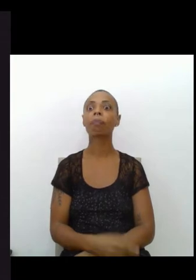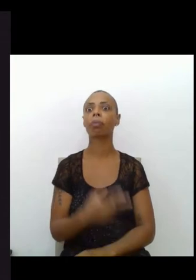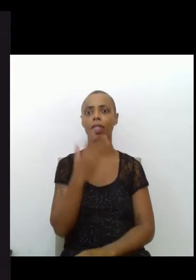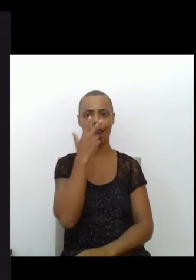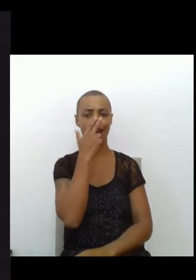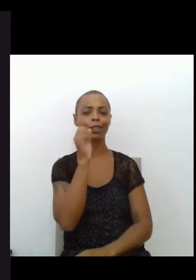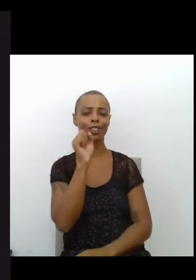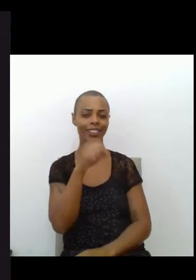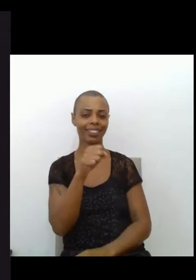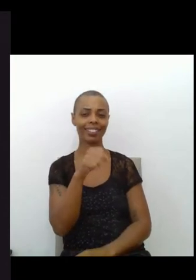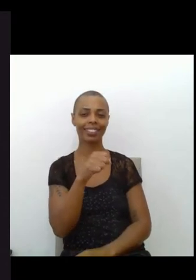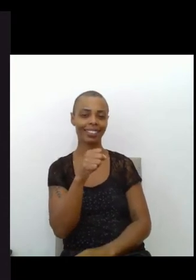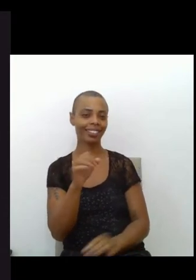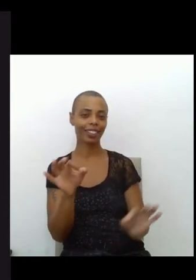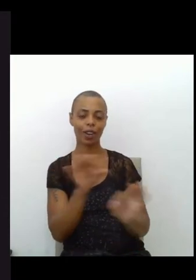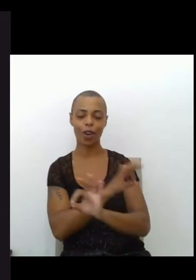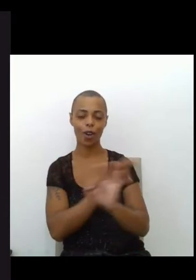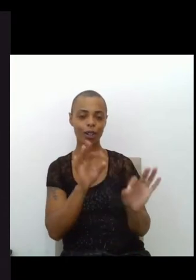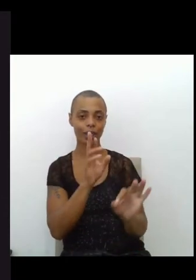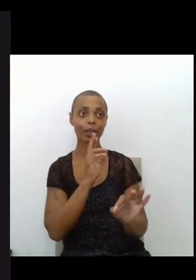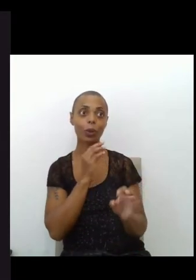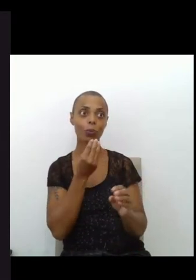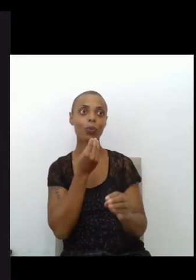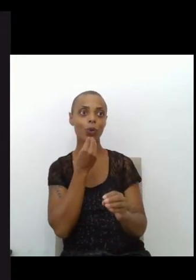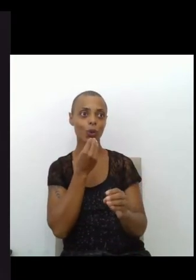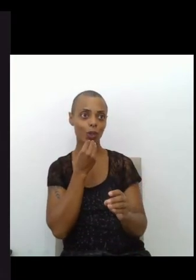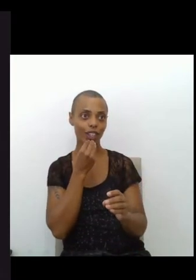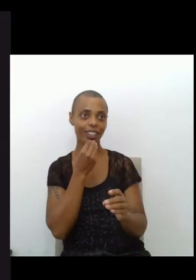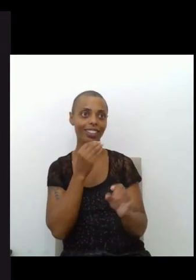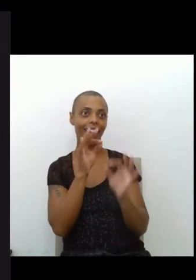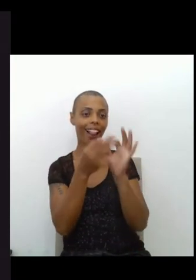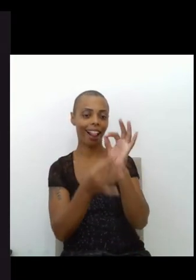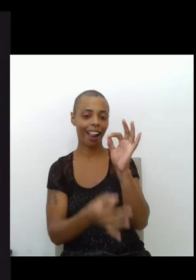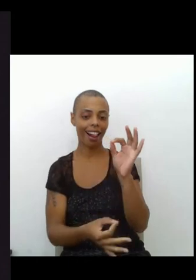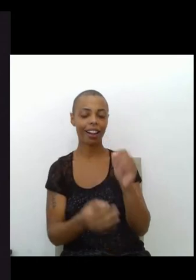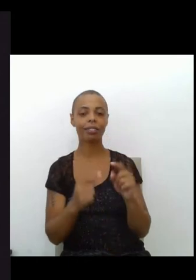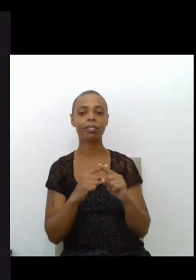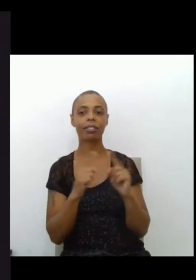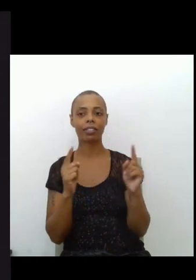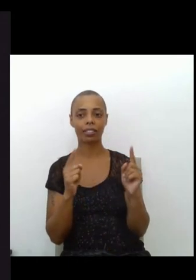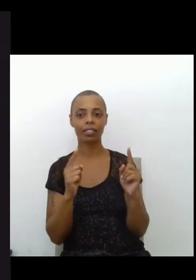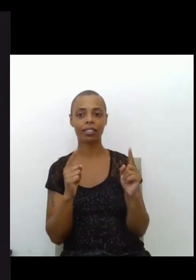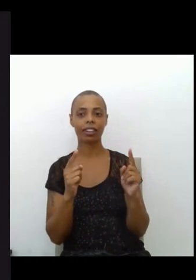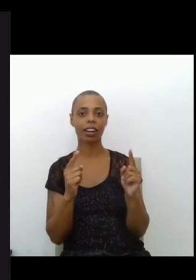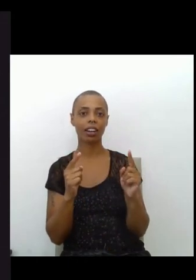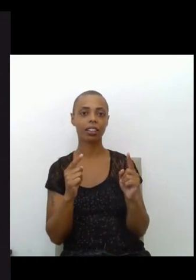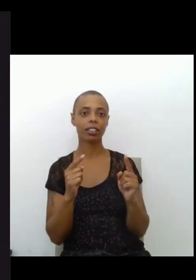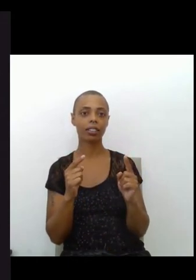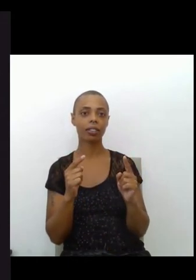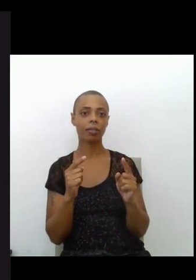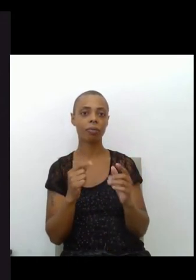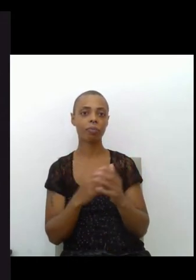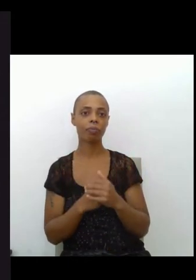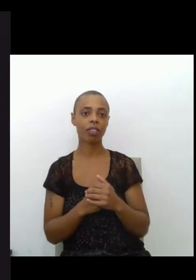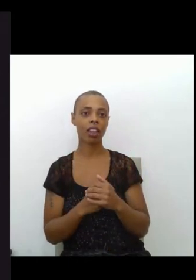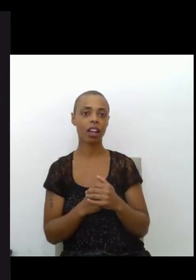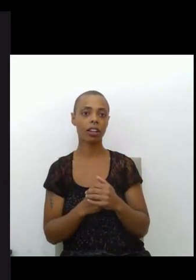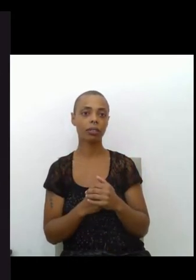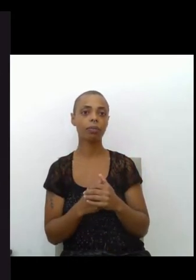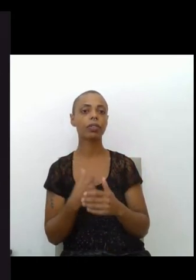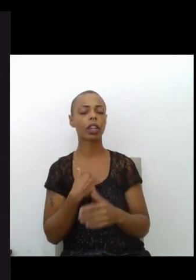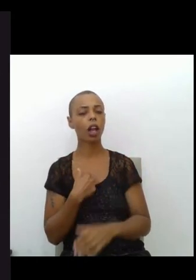I think so yes it answers my question we could discuss this for a longer period of time but